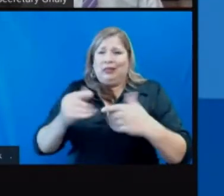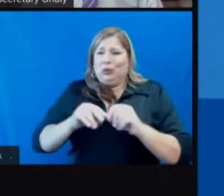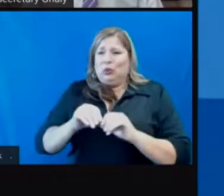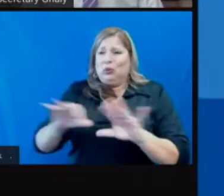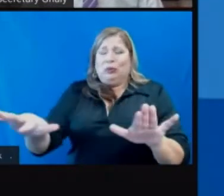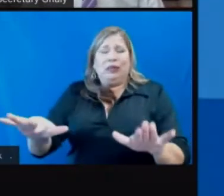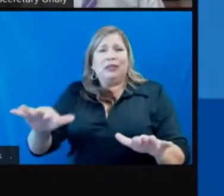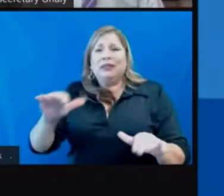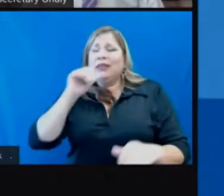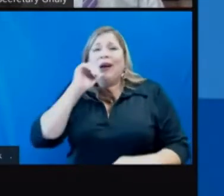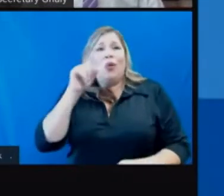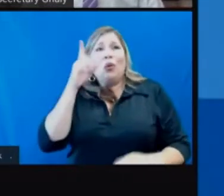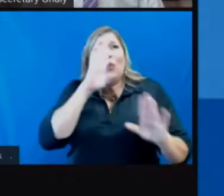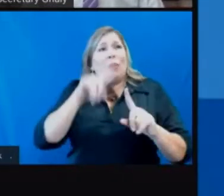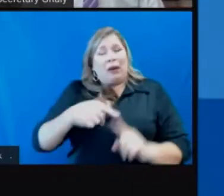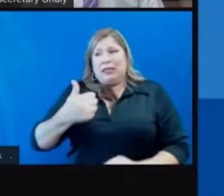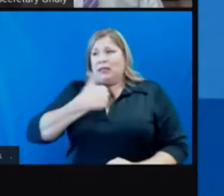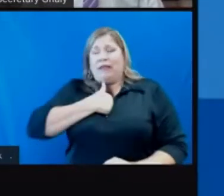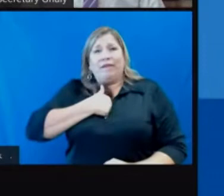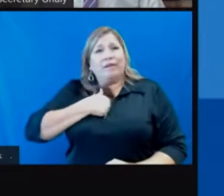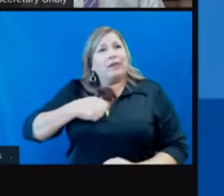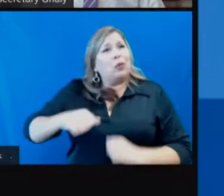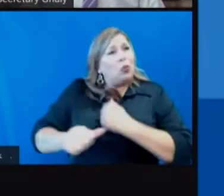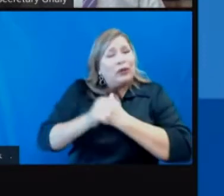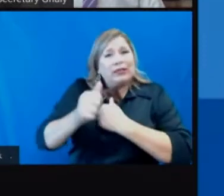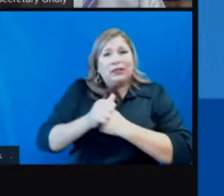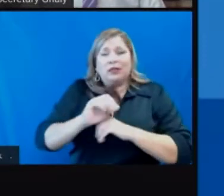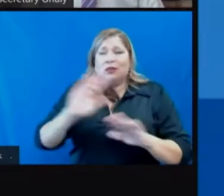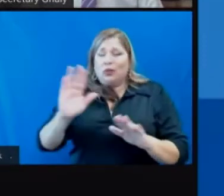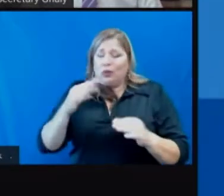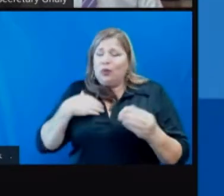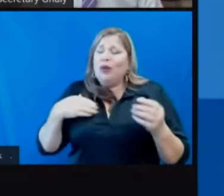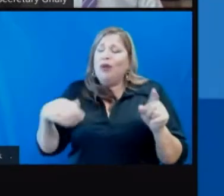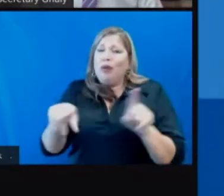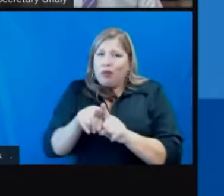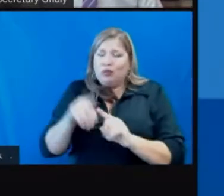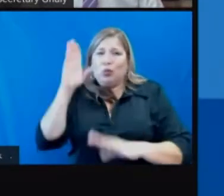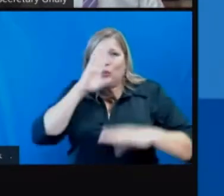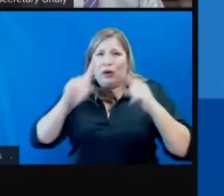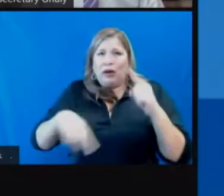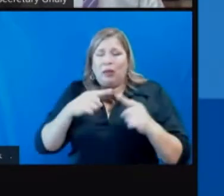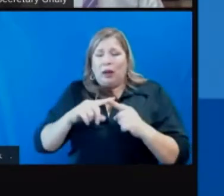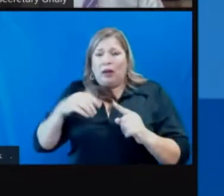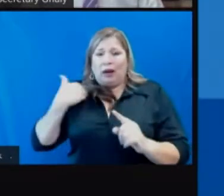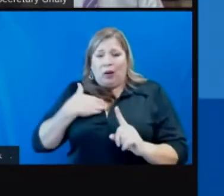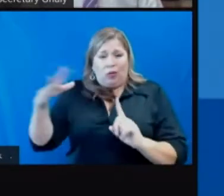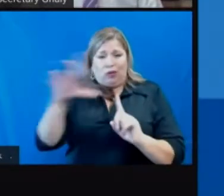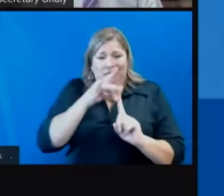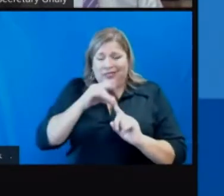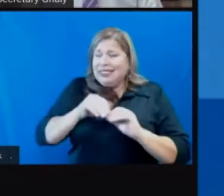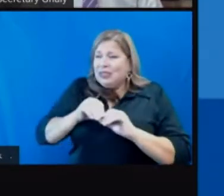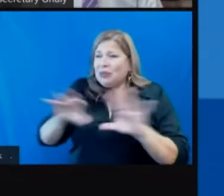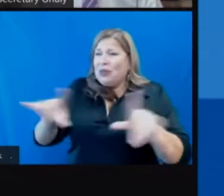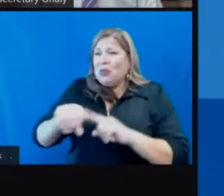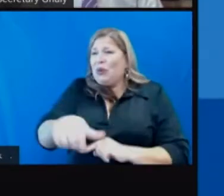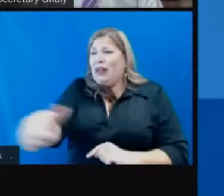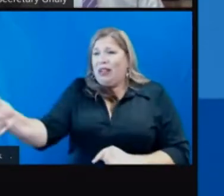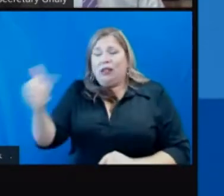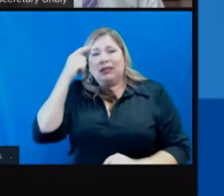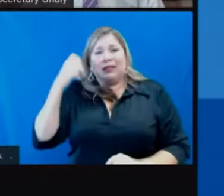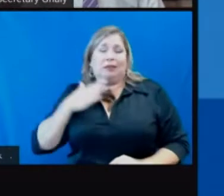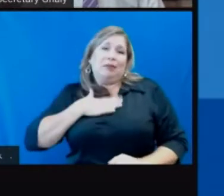personal COVID risk, but it's about the risk that we infer on others around us because of our choices